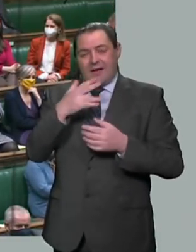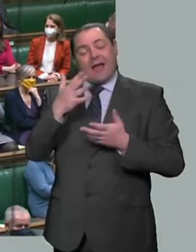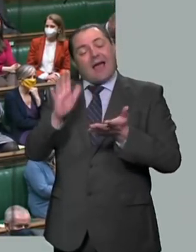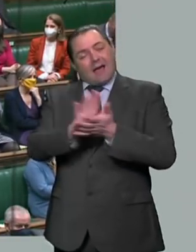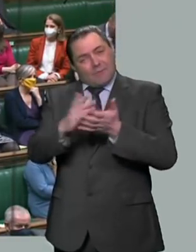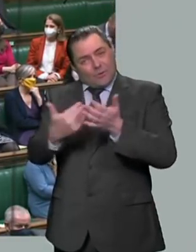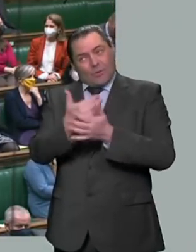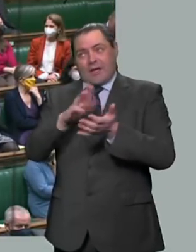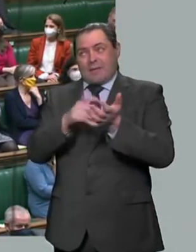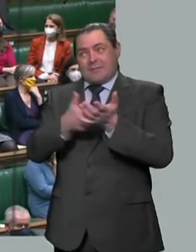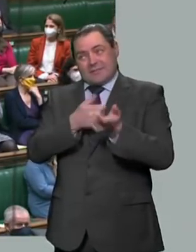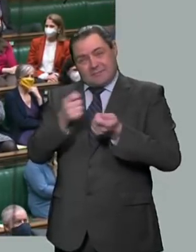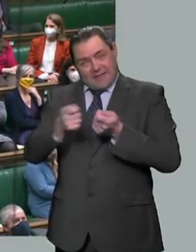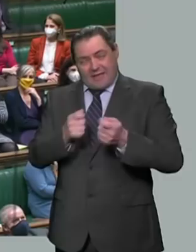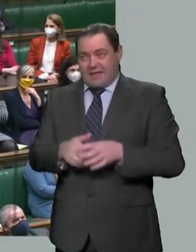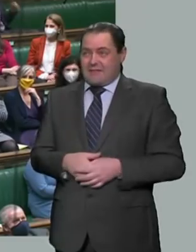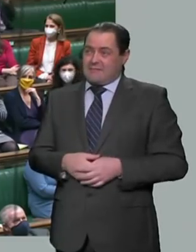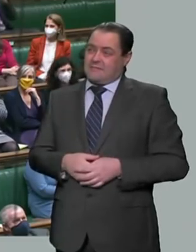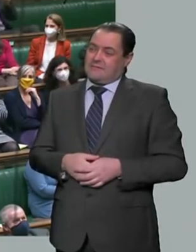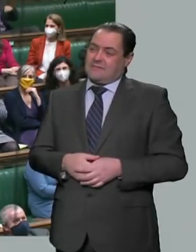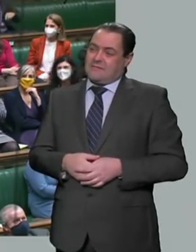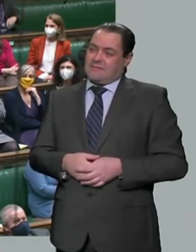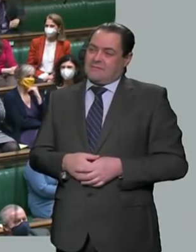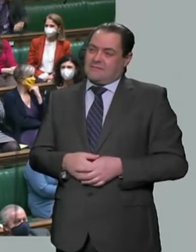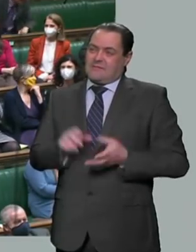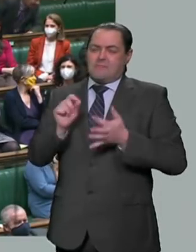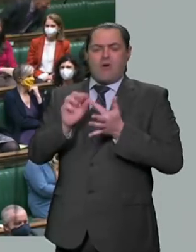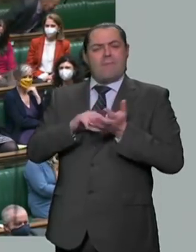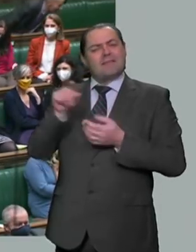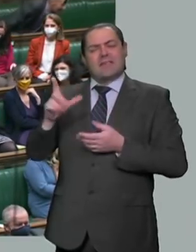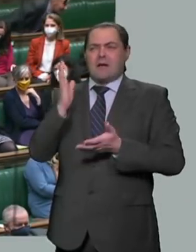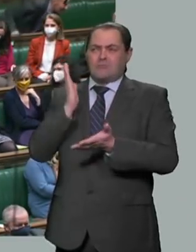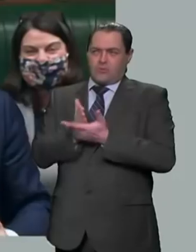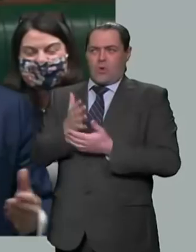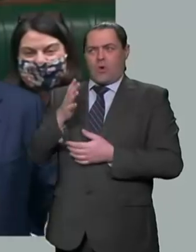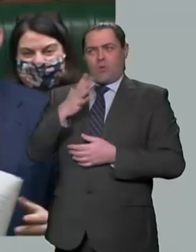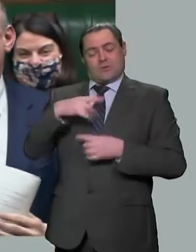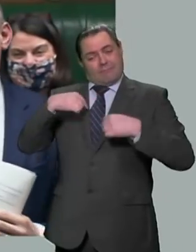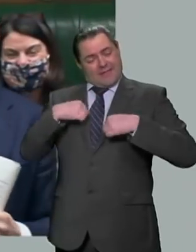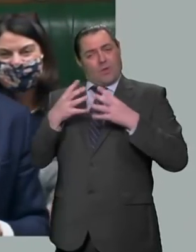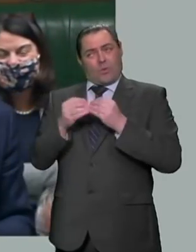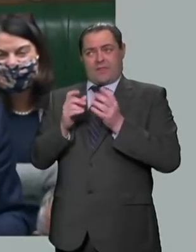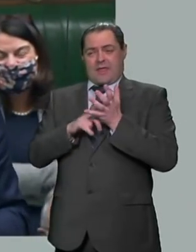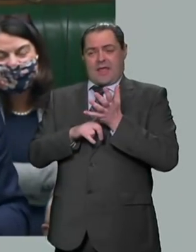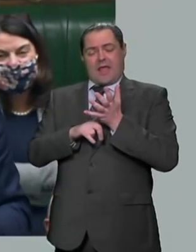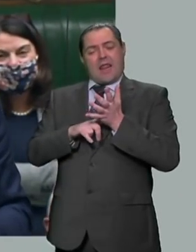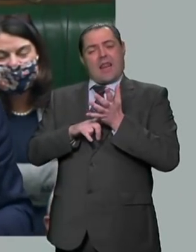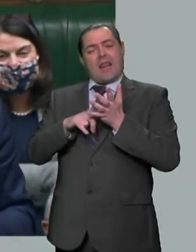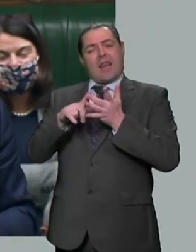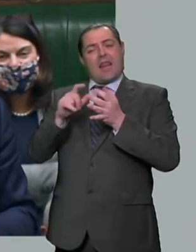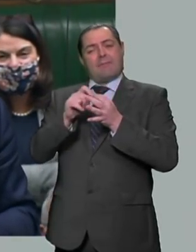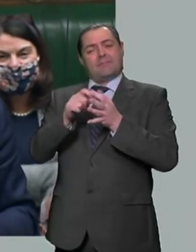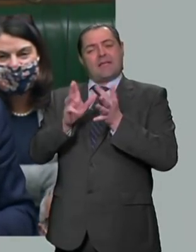Mr. Speaker, I'm sure the Prime Minister will want to join me and my Liberal Democrat colleagues